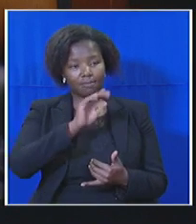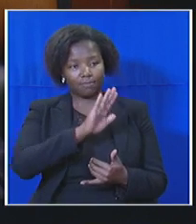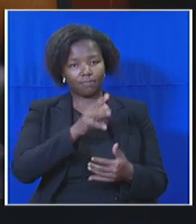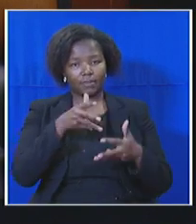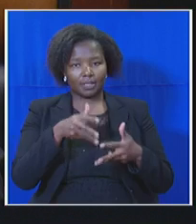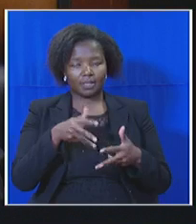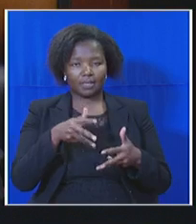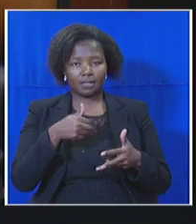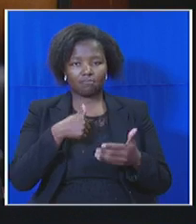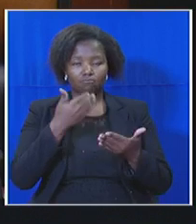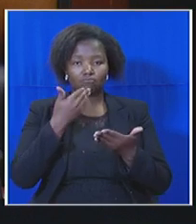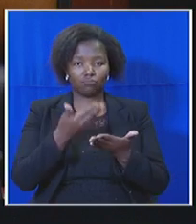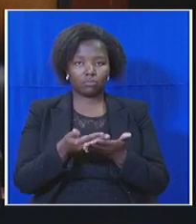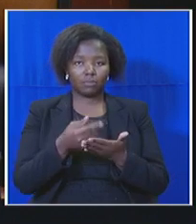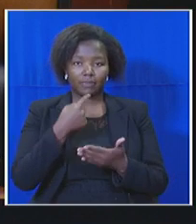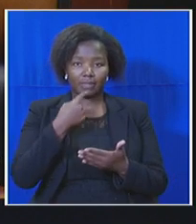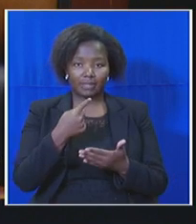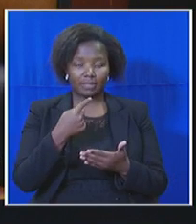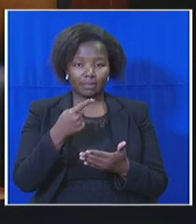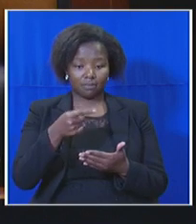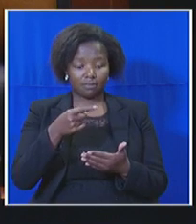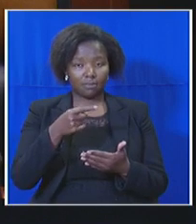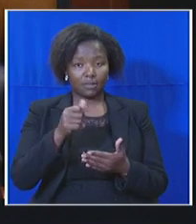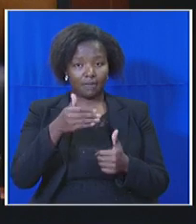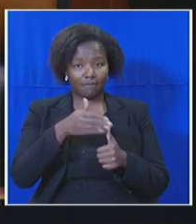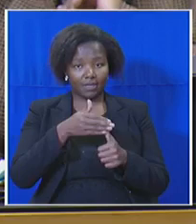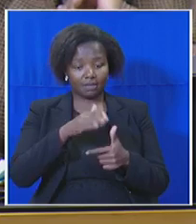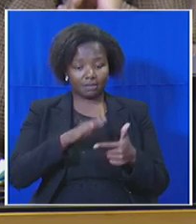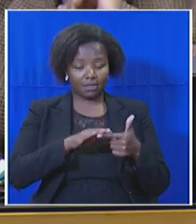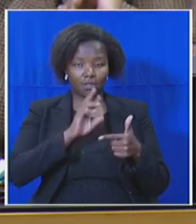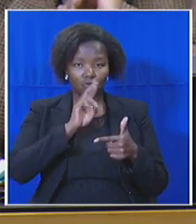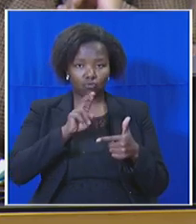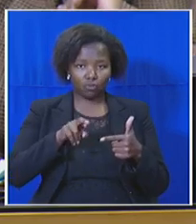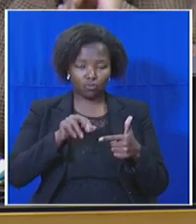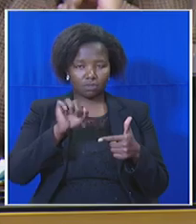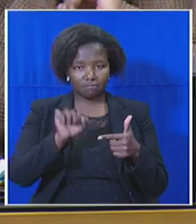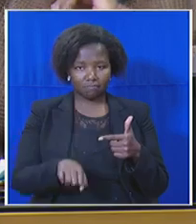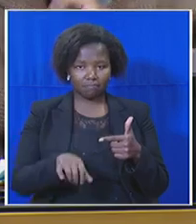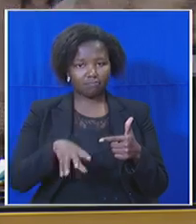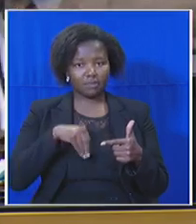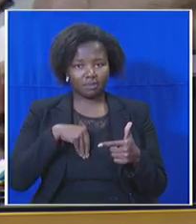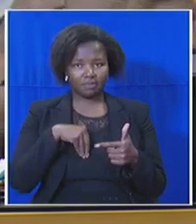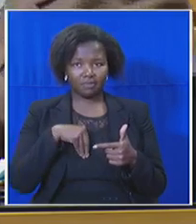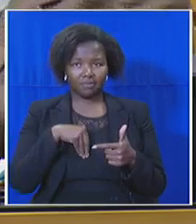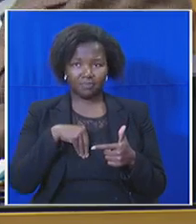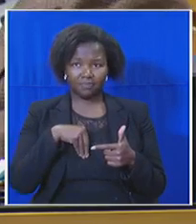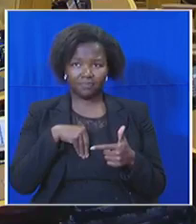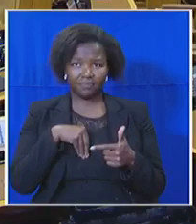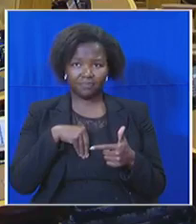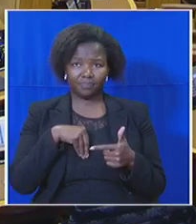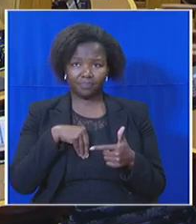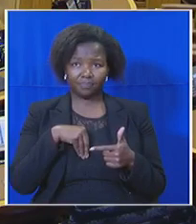Party, I hereby move that the first and the second reports be adopted.